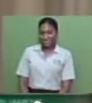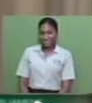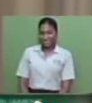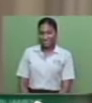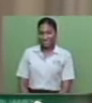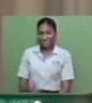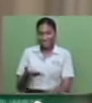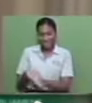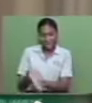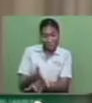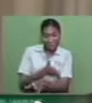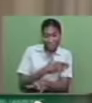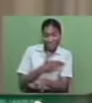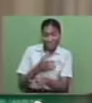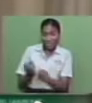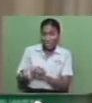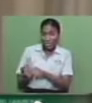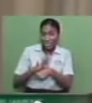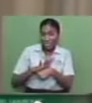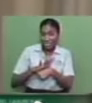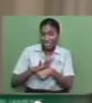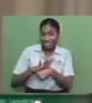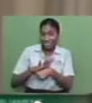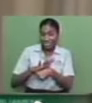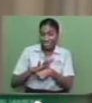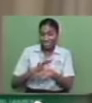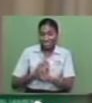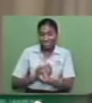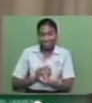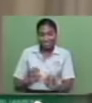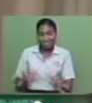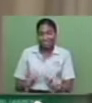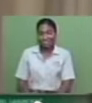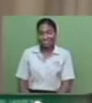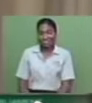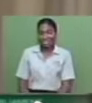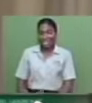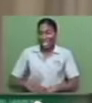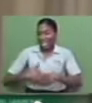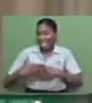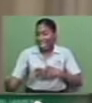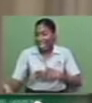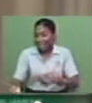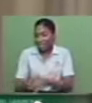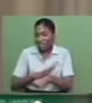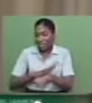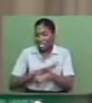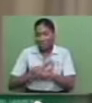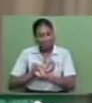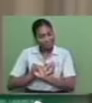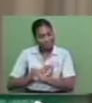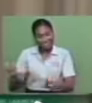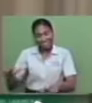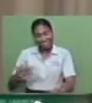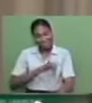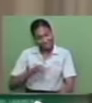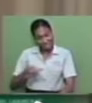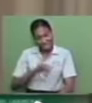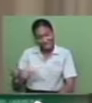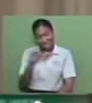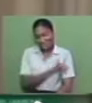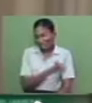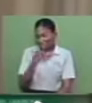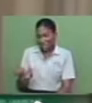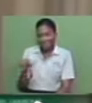I really refuse to believe it will happen during COVID or after COVID under your watch. So agriculture, as I